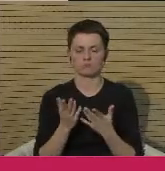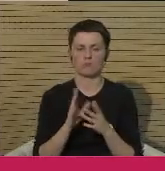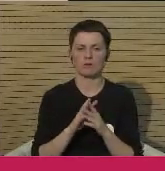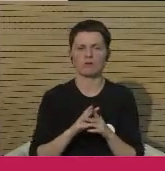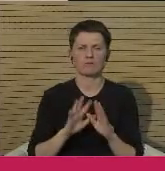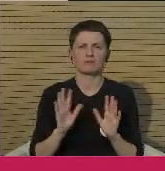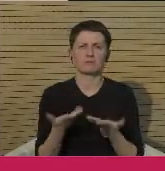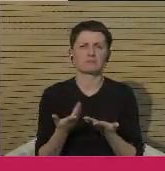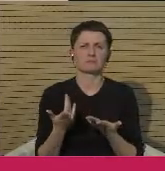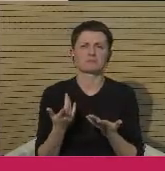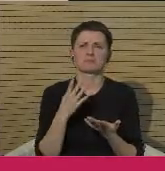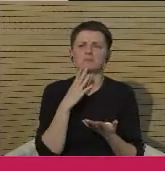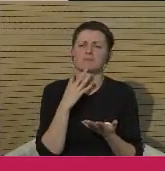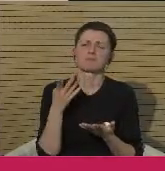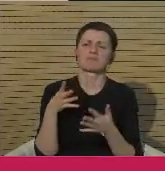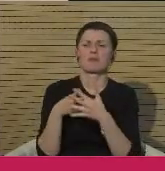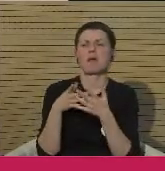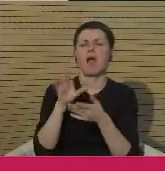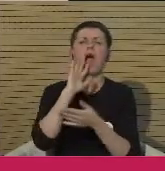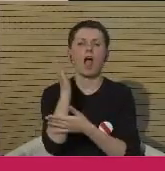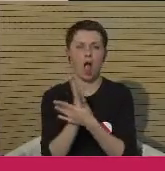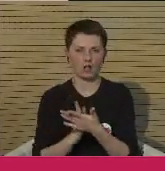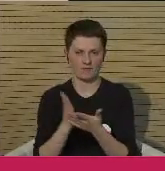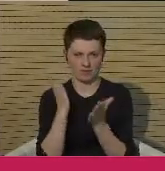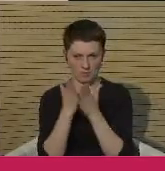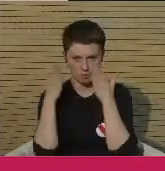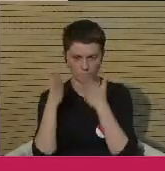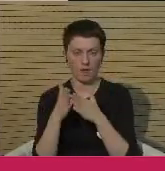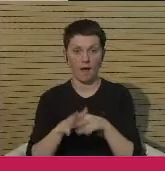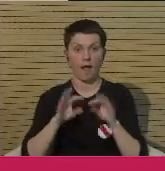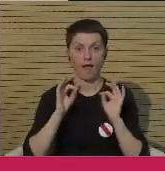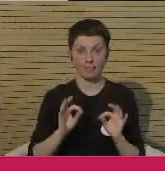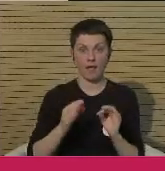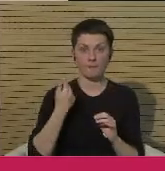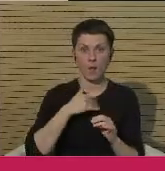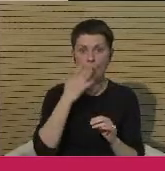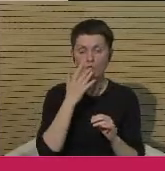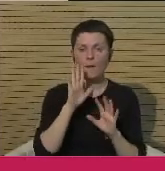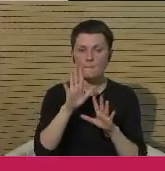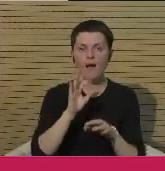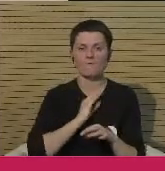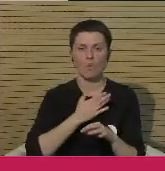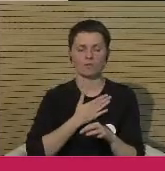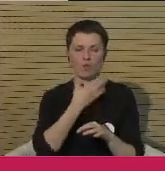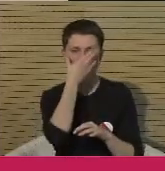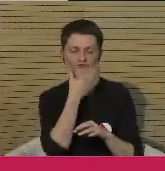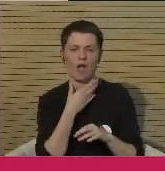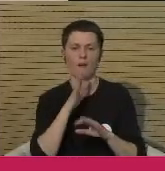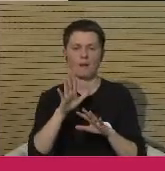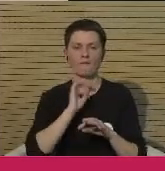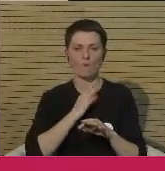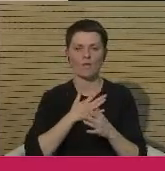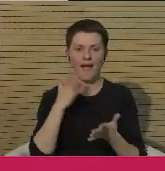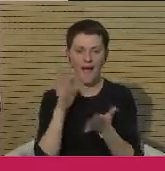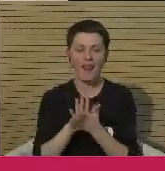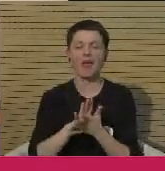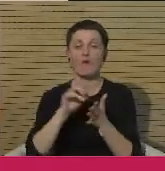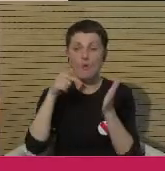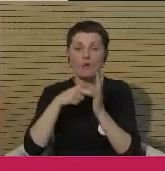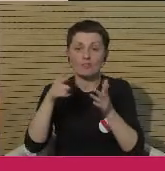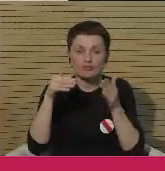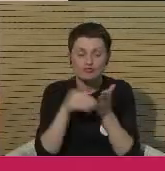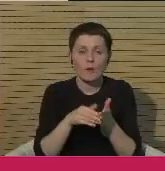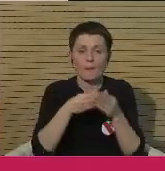to put Belarus on the map of Europe, telling this is here between Poland and Russia. So